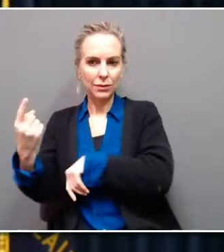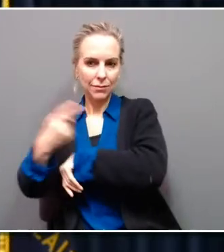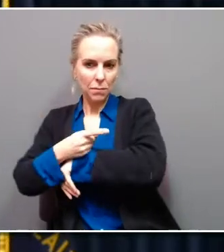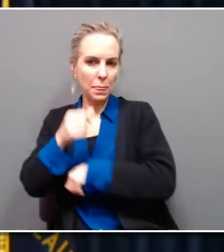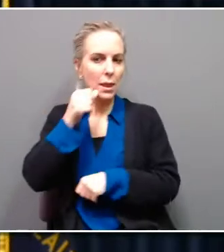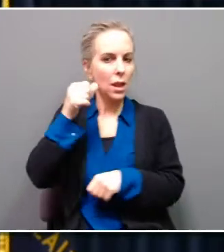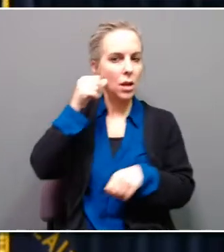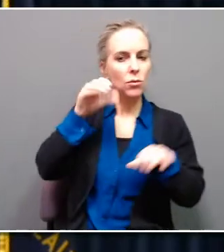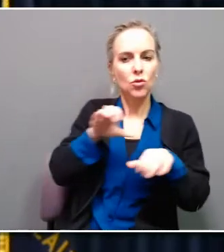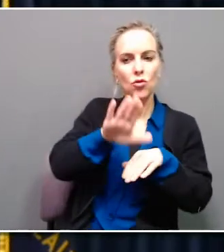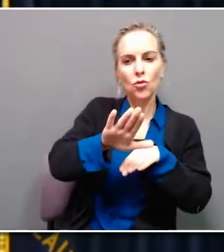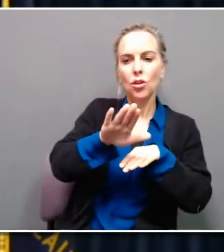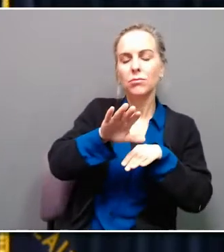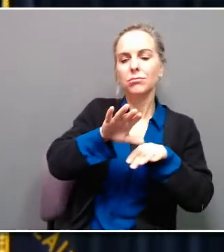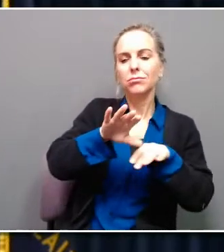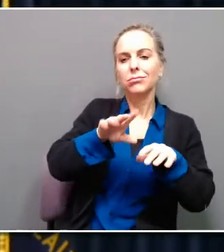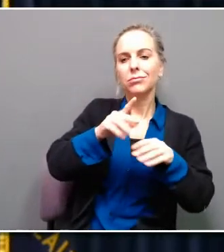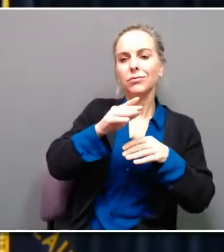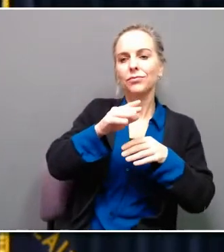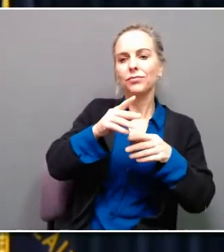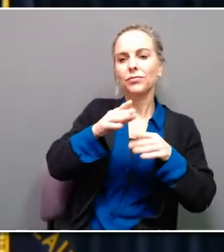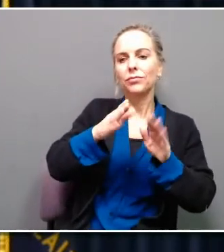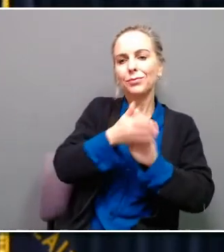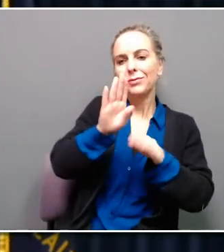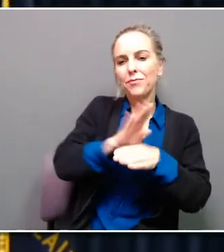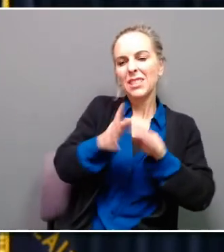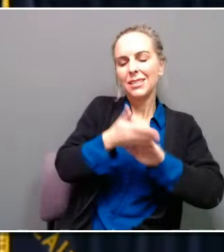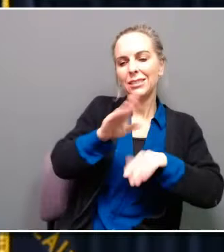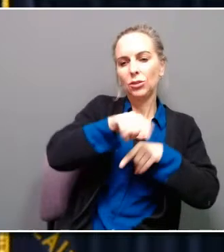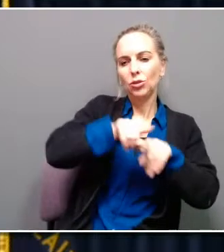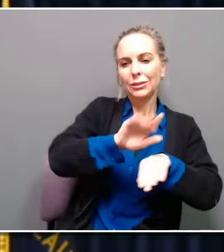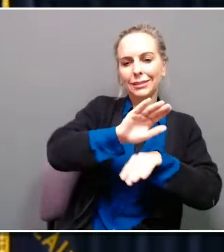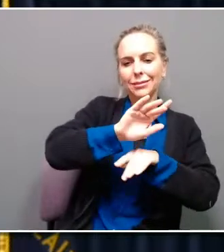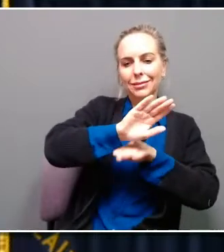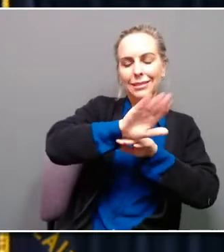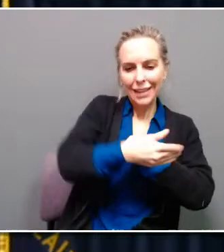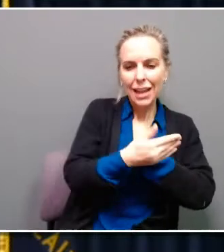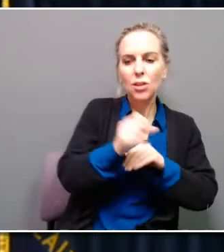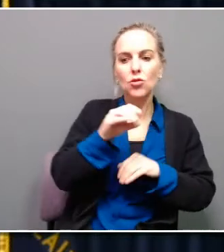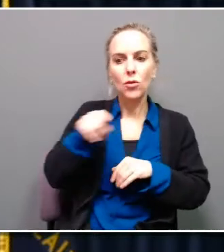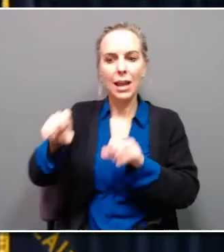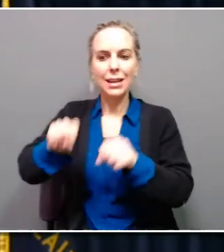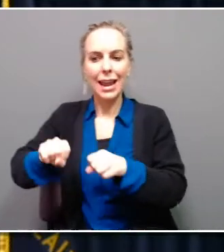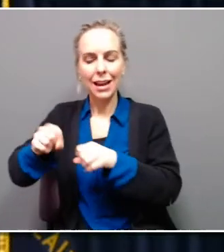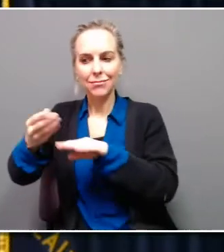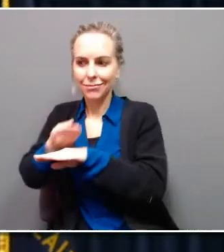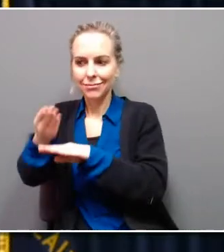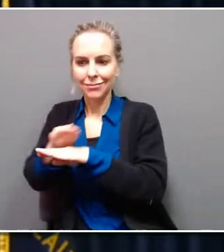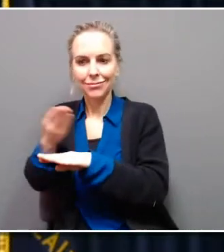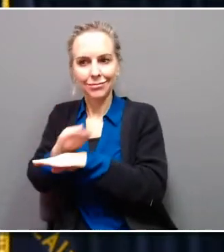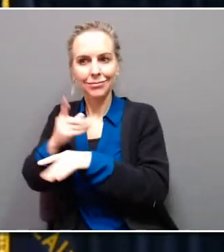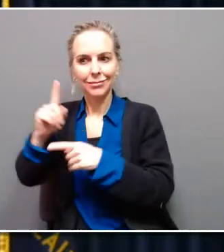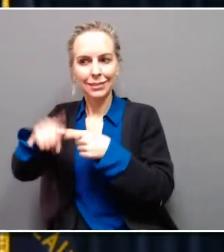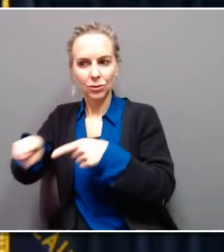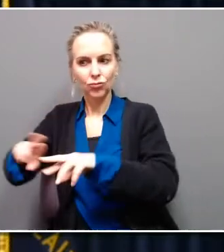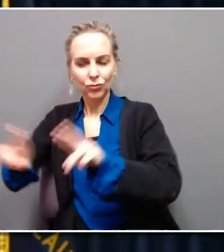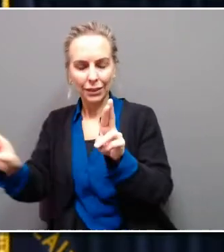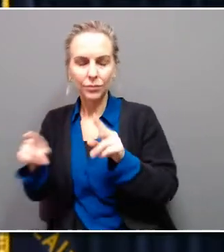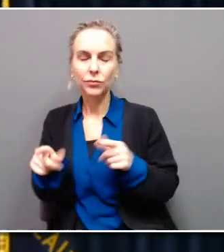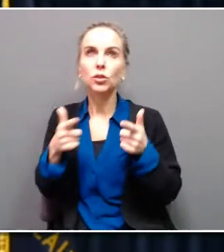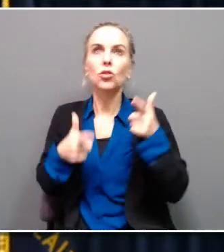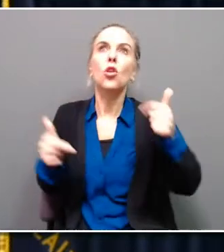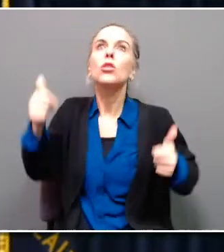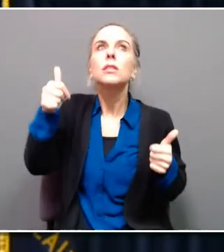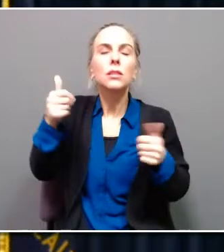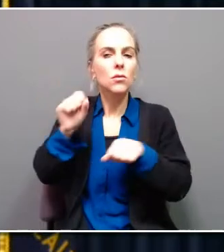their own facility in northern Kentucky. This is a really large employer. Needed to see and meet and talk